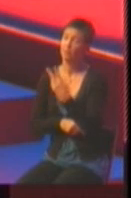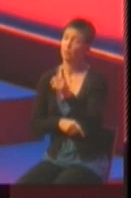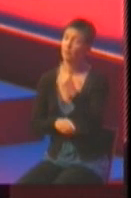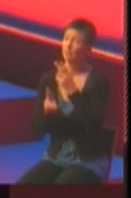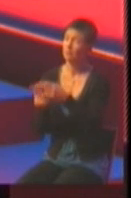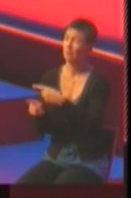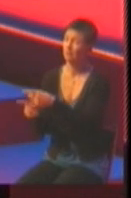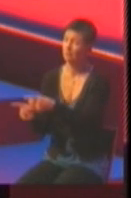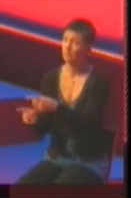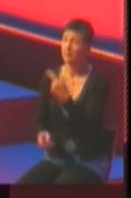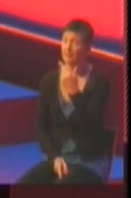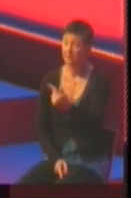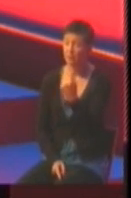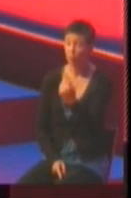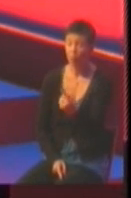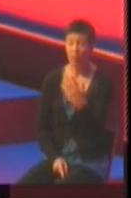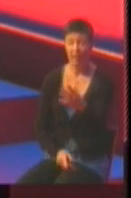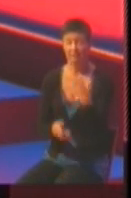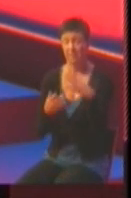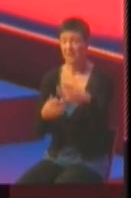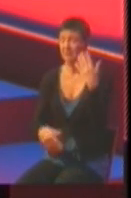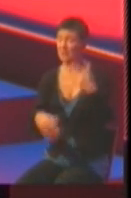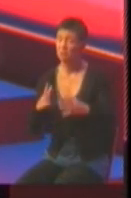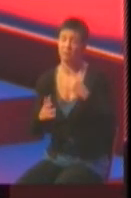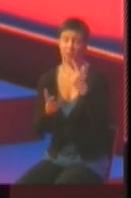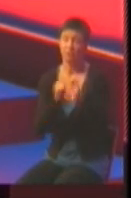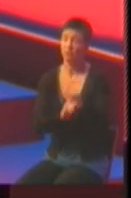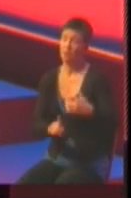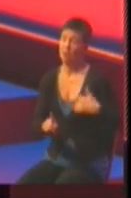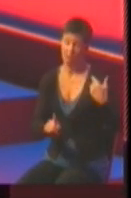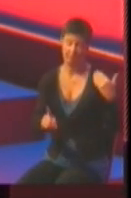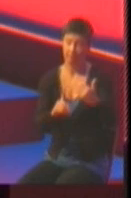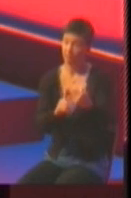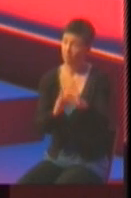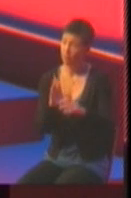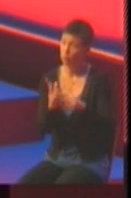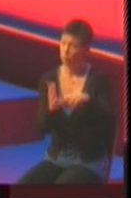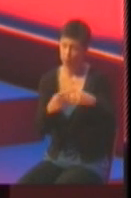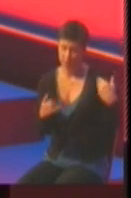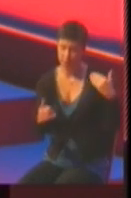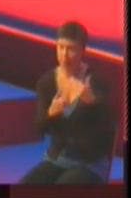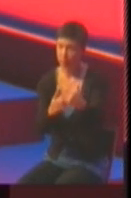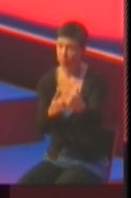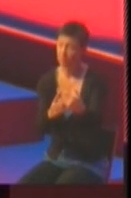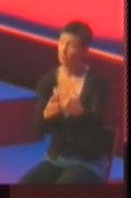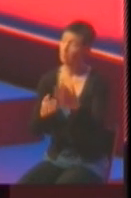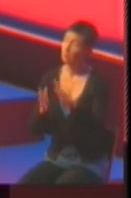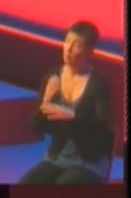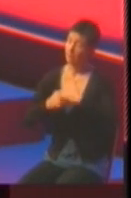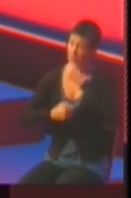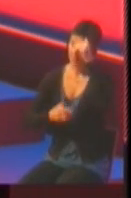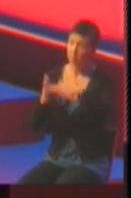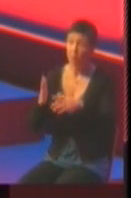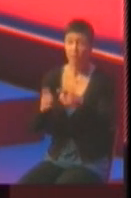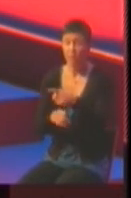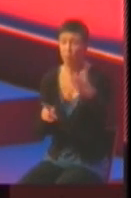71 have sustained life-changing injuries over the same period. In my experience, they